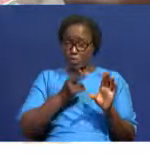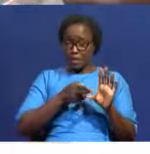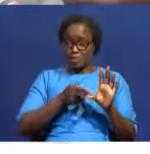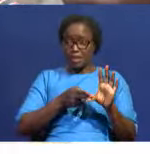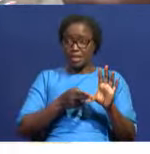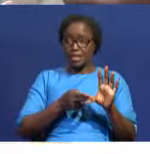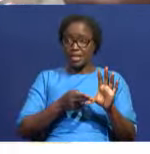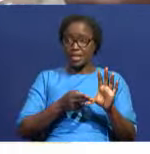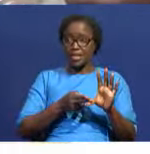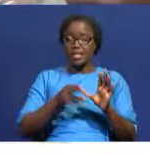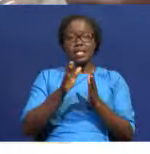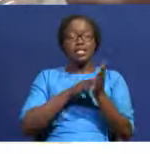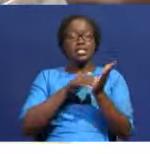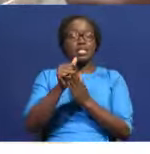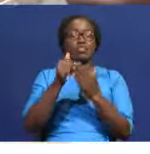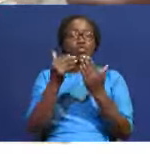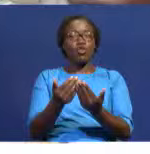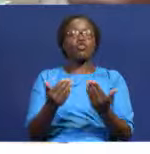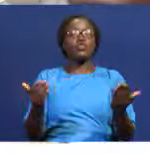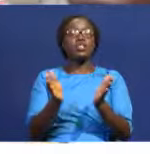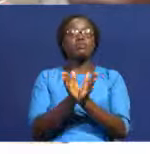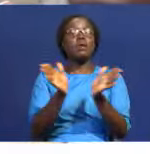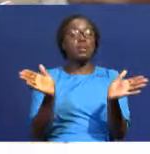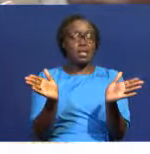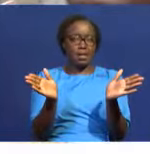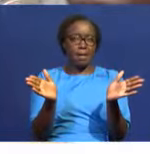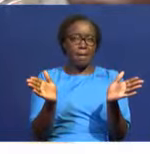walishiriki kuharibu mali ya umma,